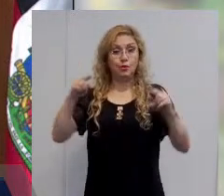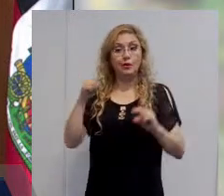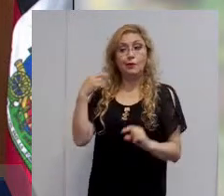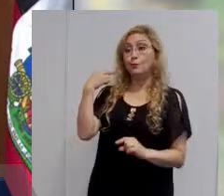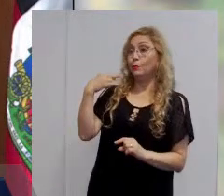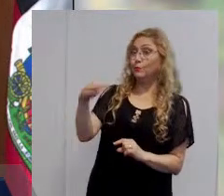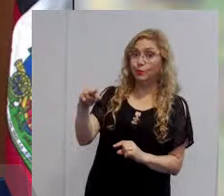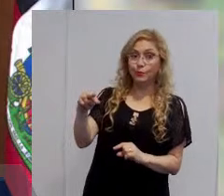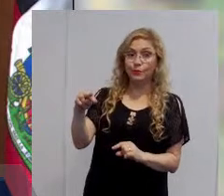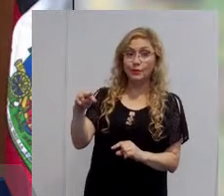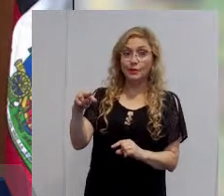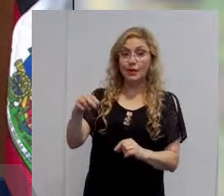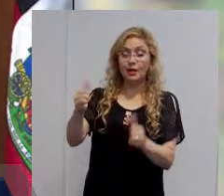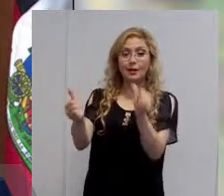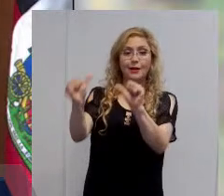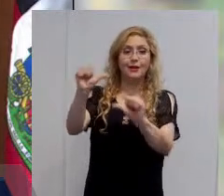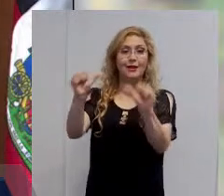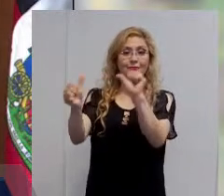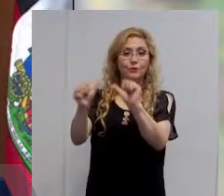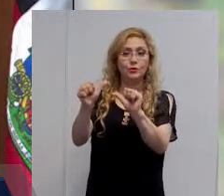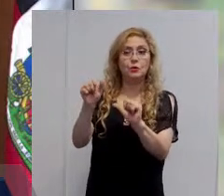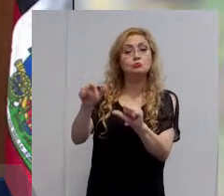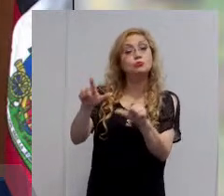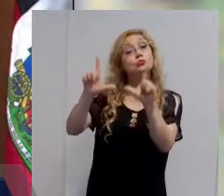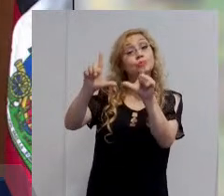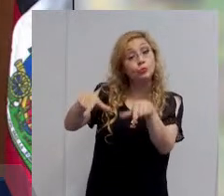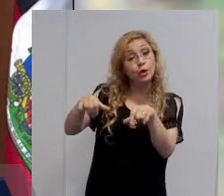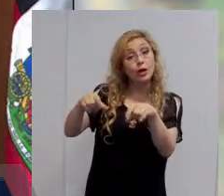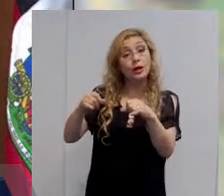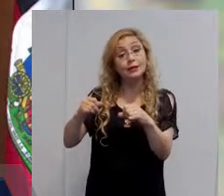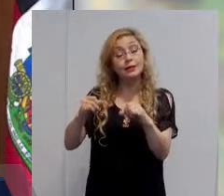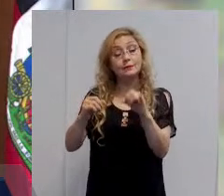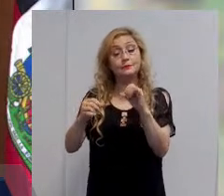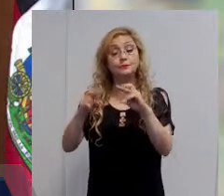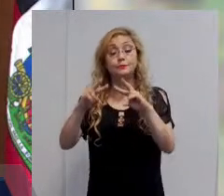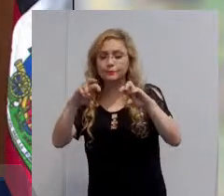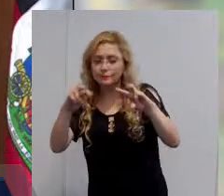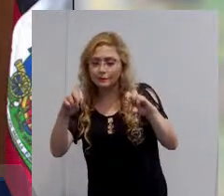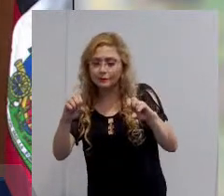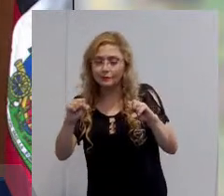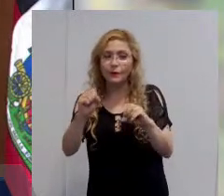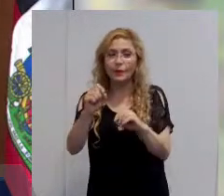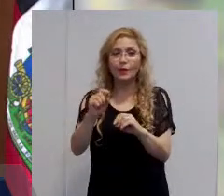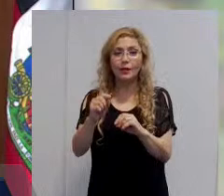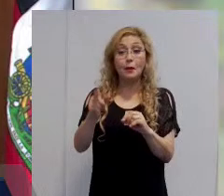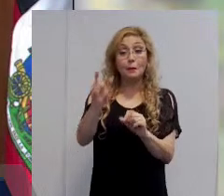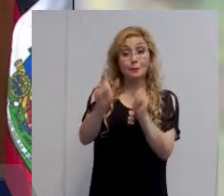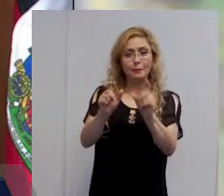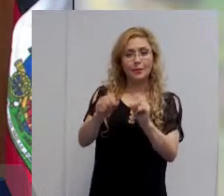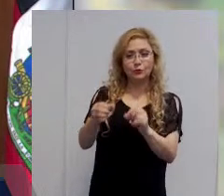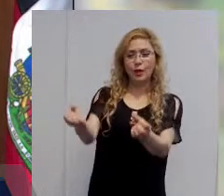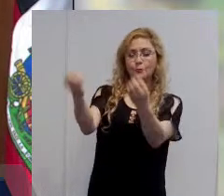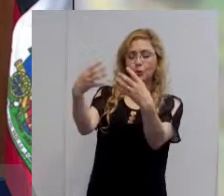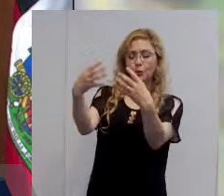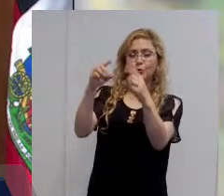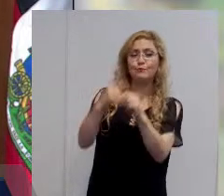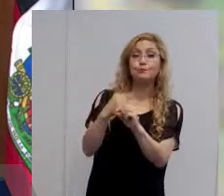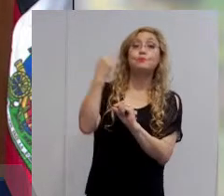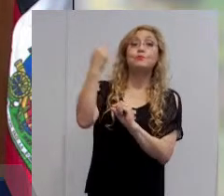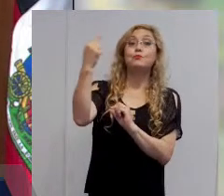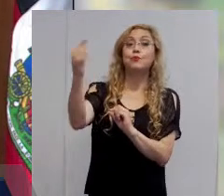obviously, there's a difference with regard to the large producers who can have their own laboratory, they can be trained abroad, but